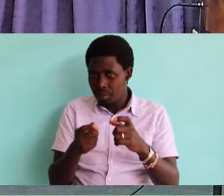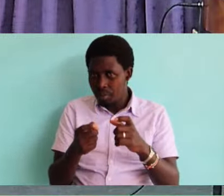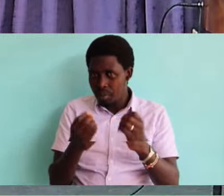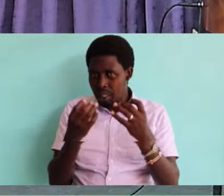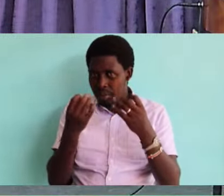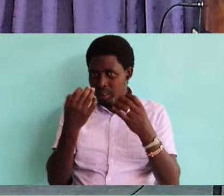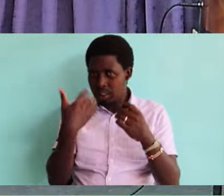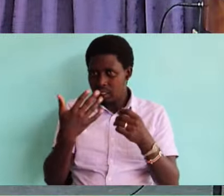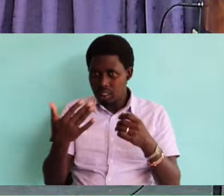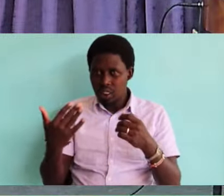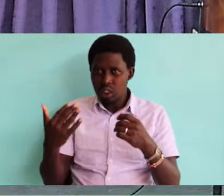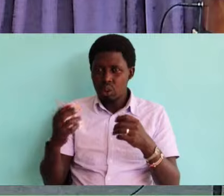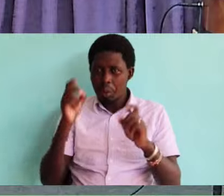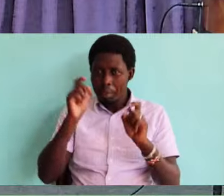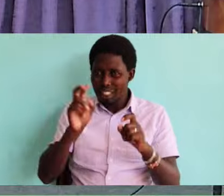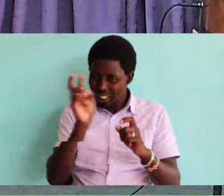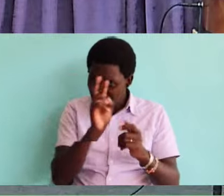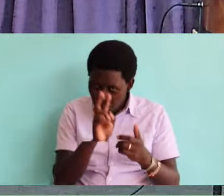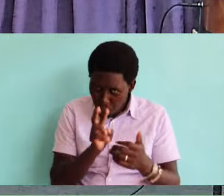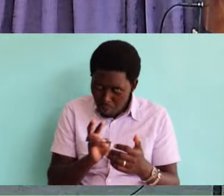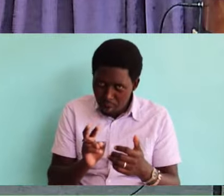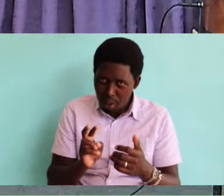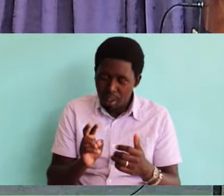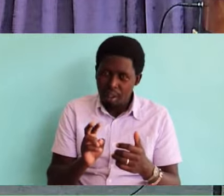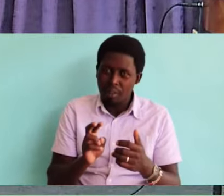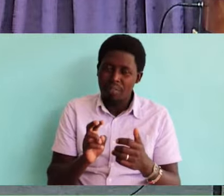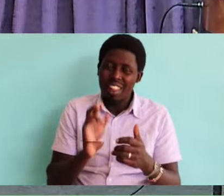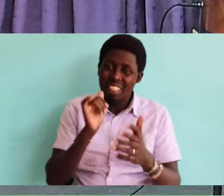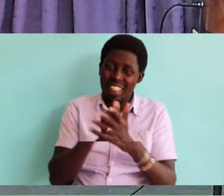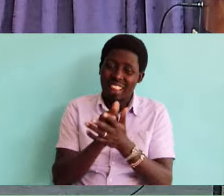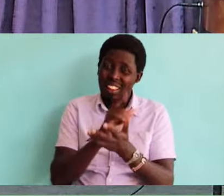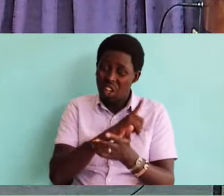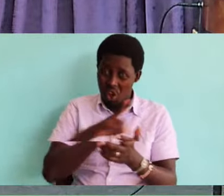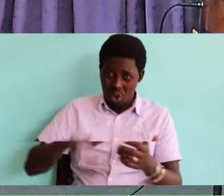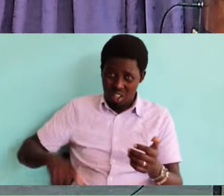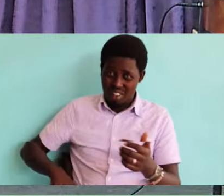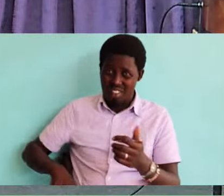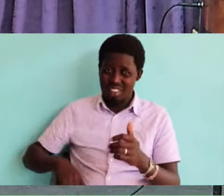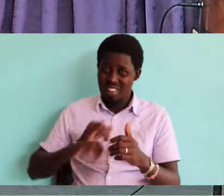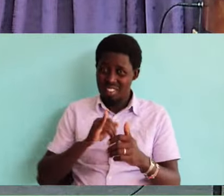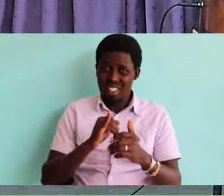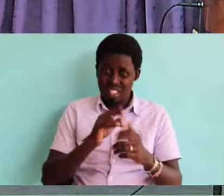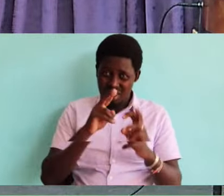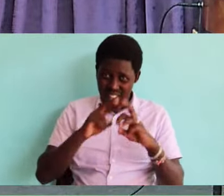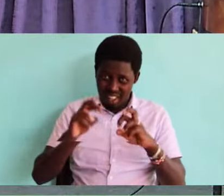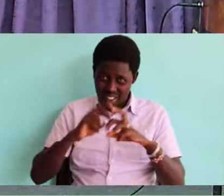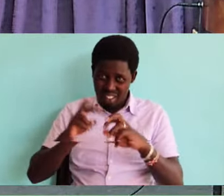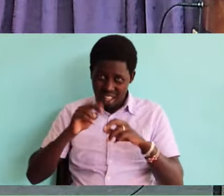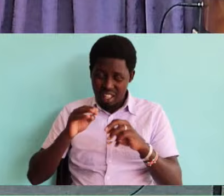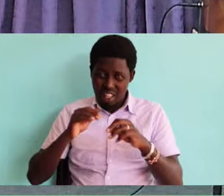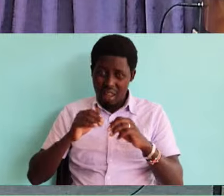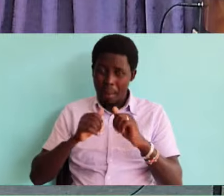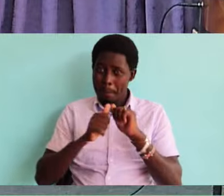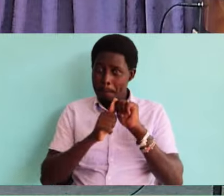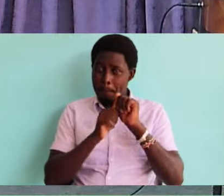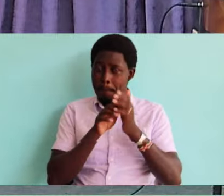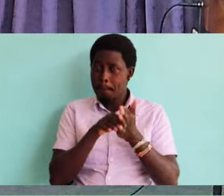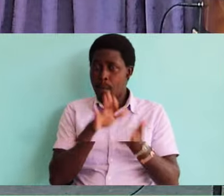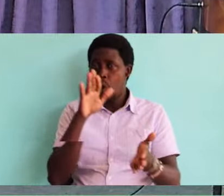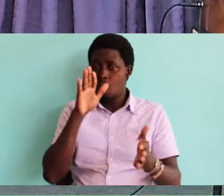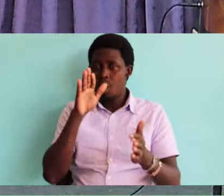we need to look at this, that God is looking beyond all